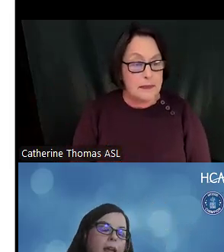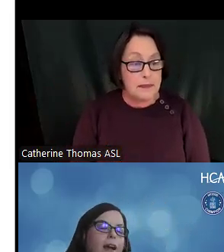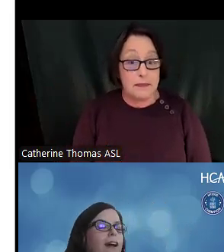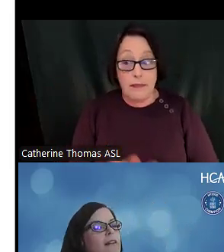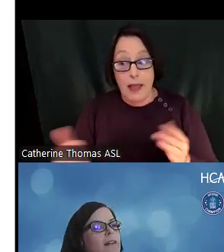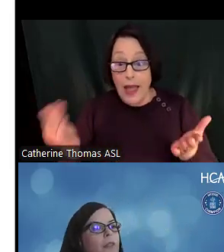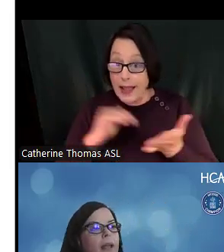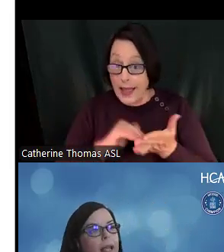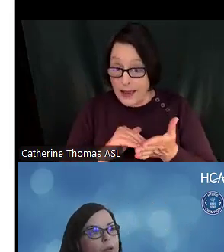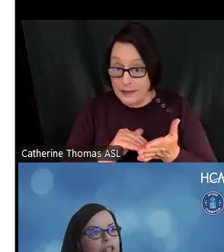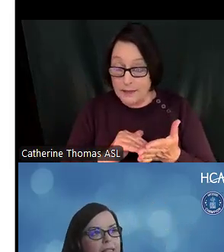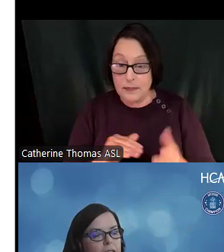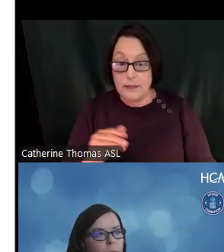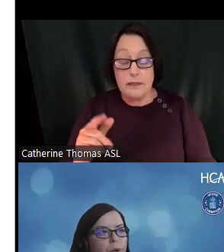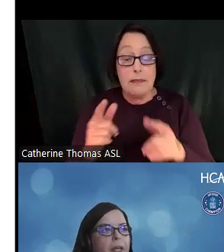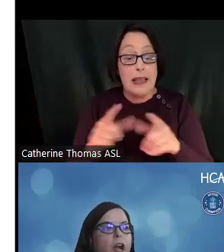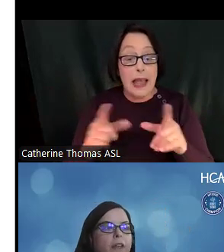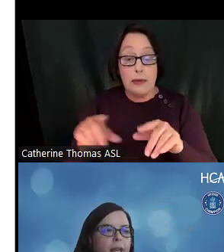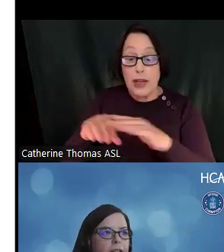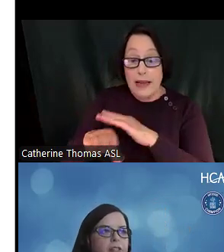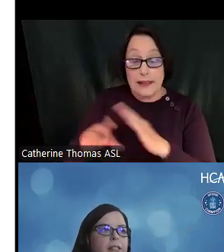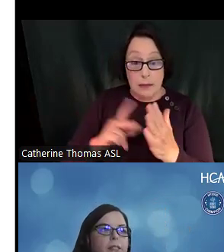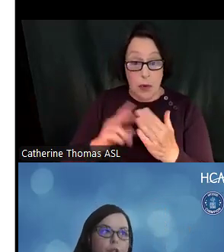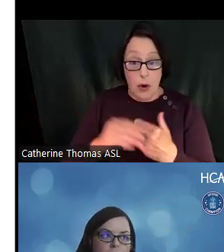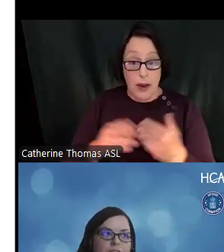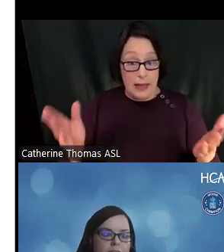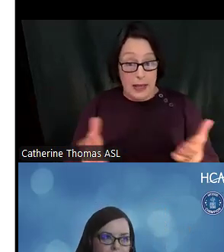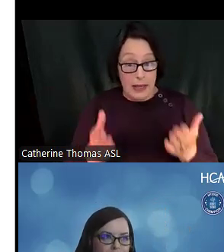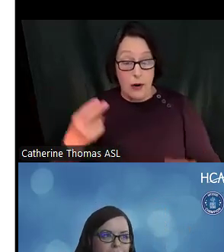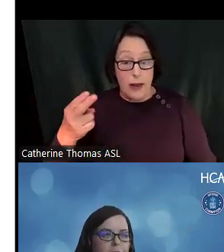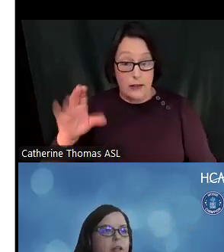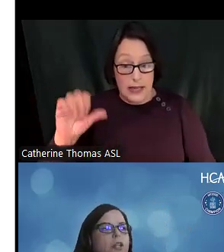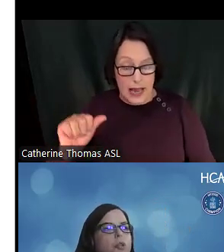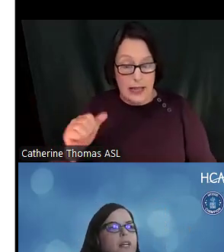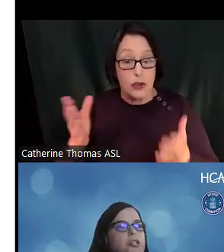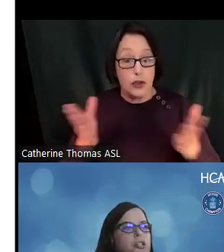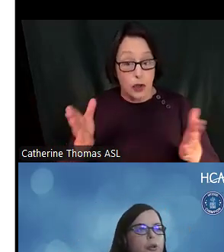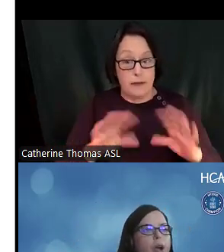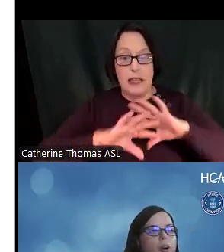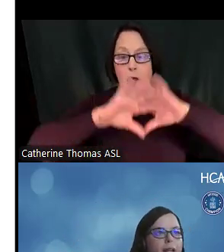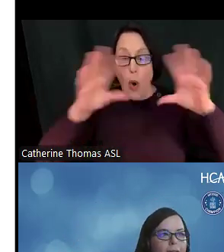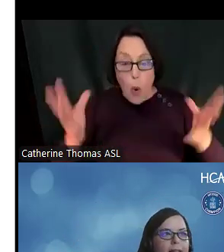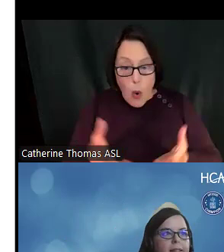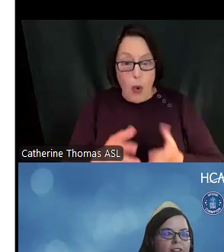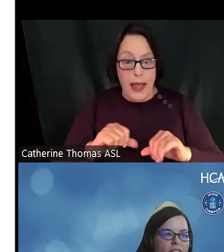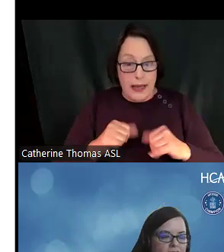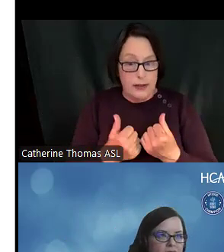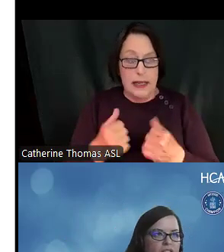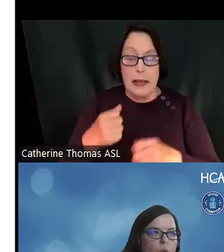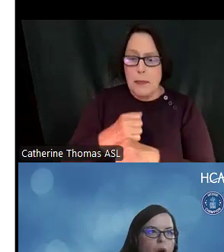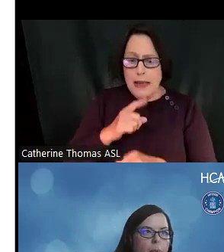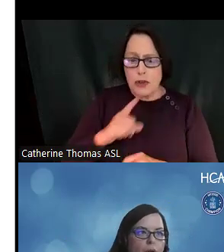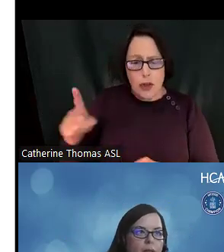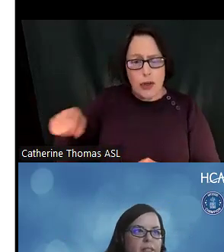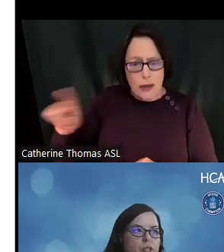Again, the language access program here at the agency serves the agency to ensure our clients have access